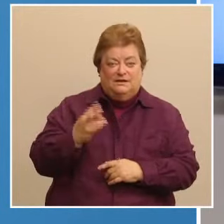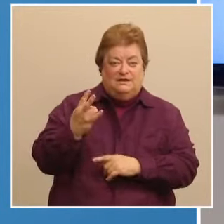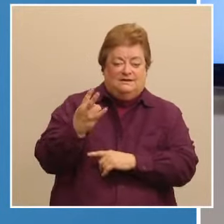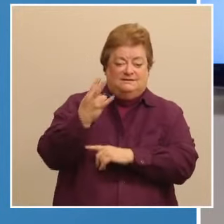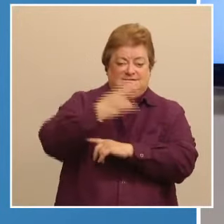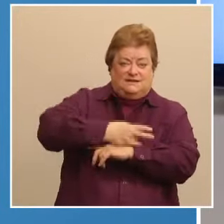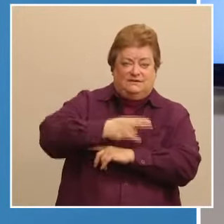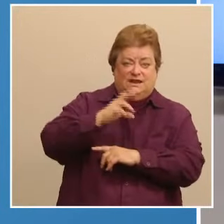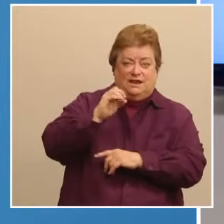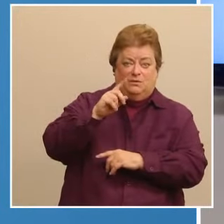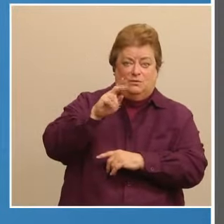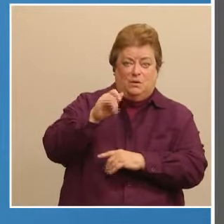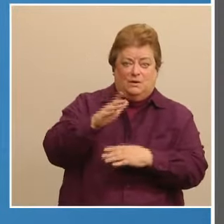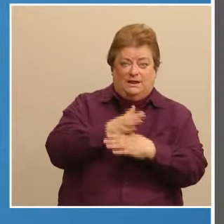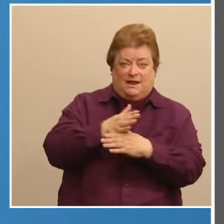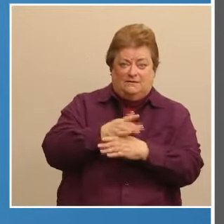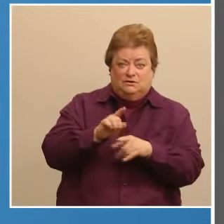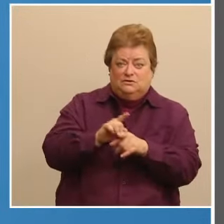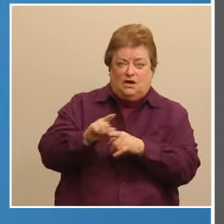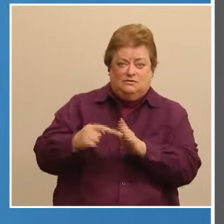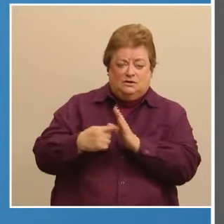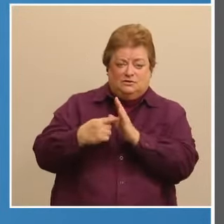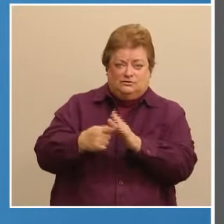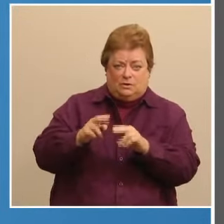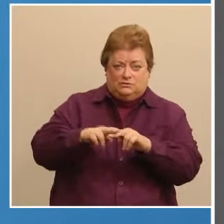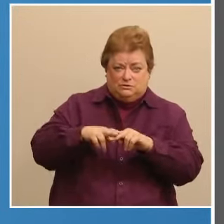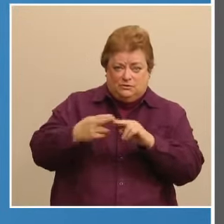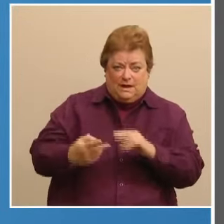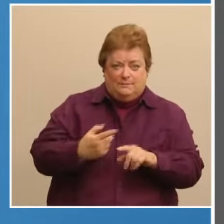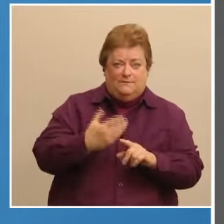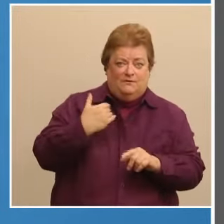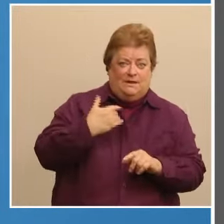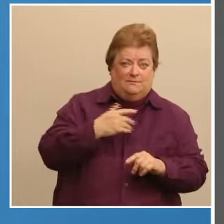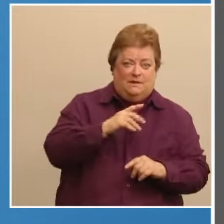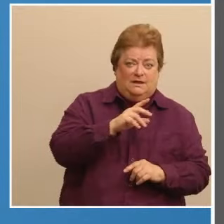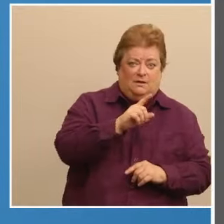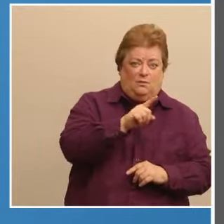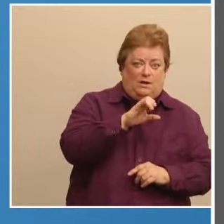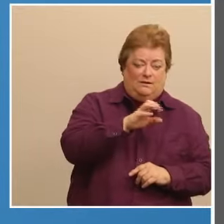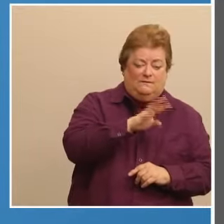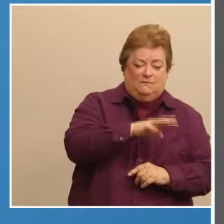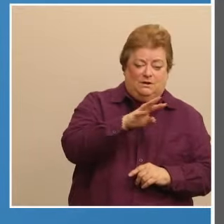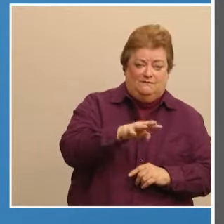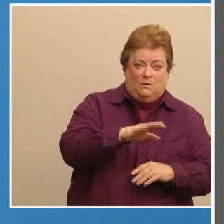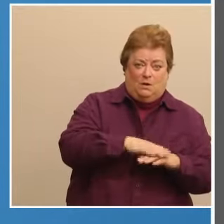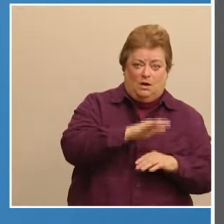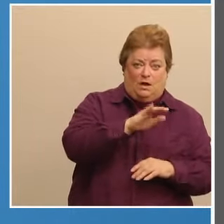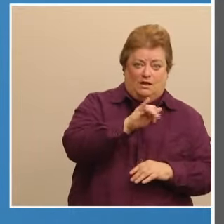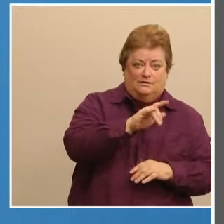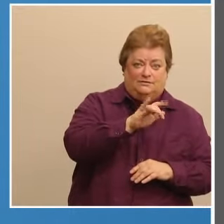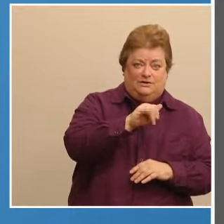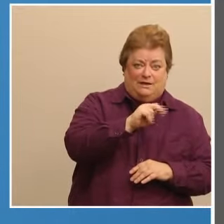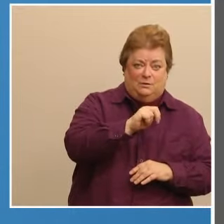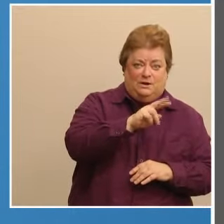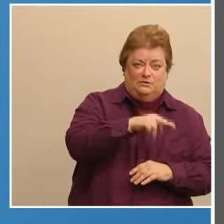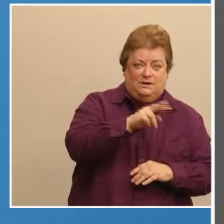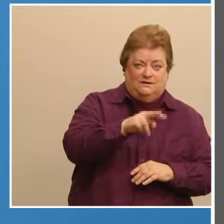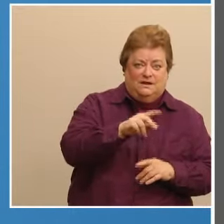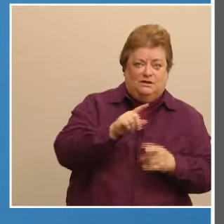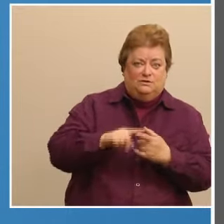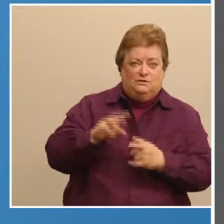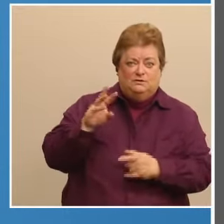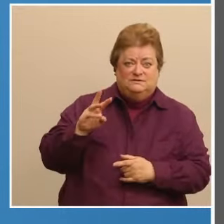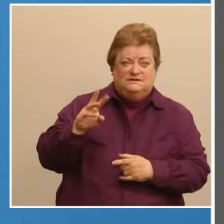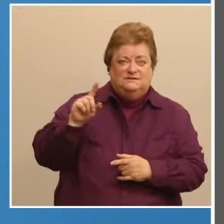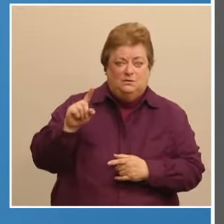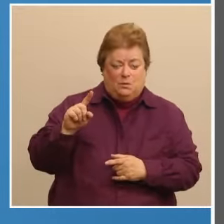of new daily cases also shows a significant drop from 144 cases on July 22nd to